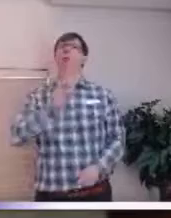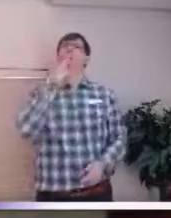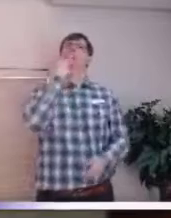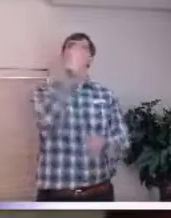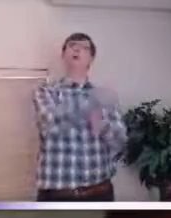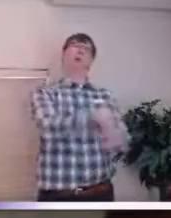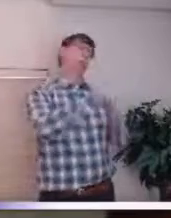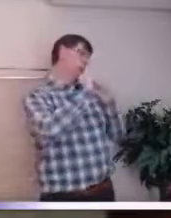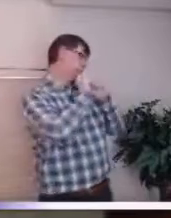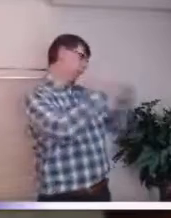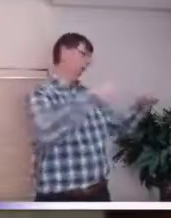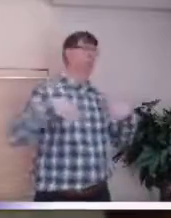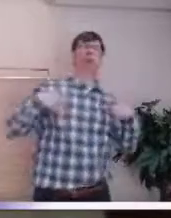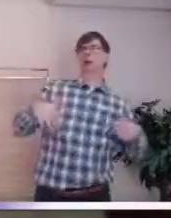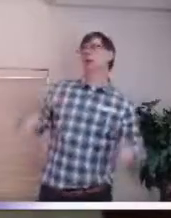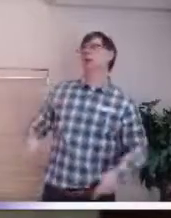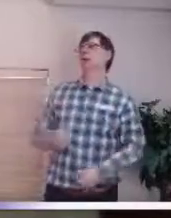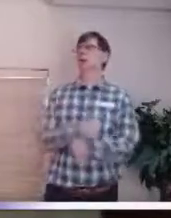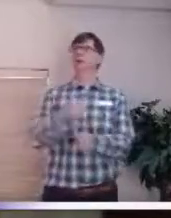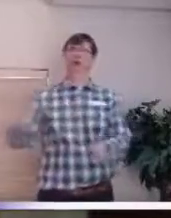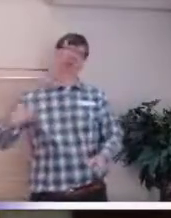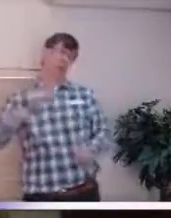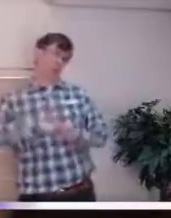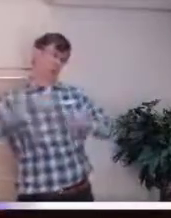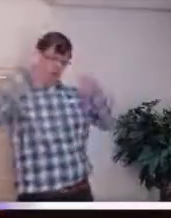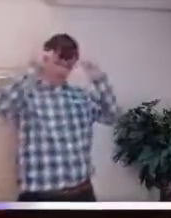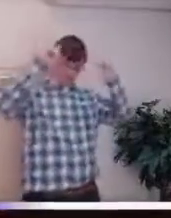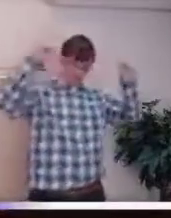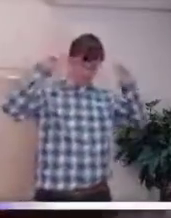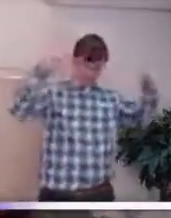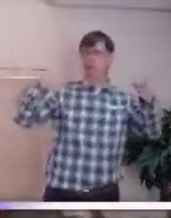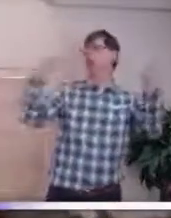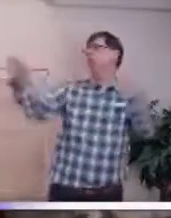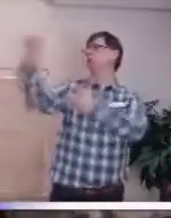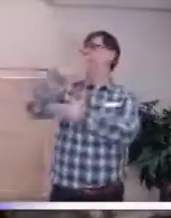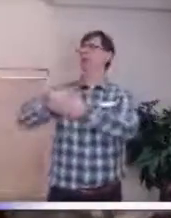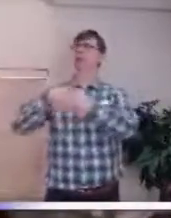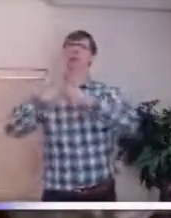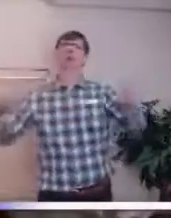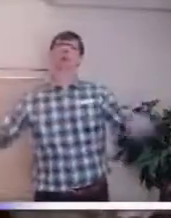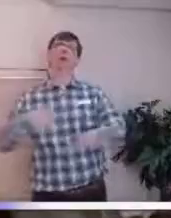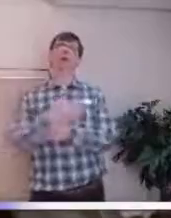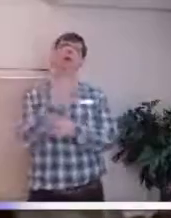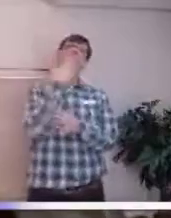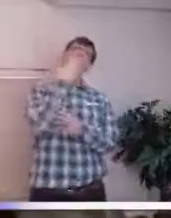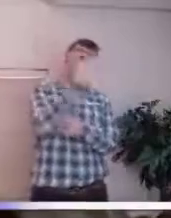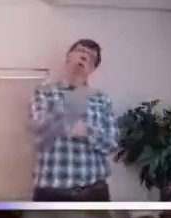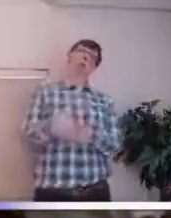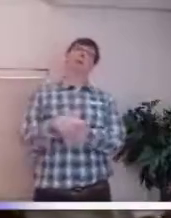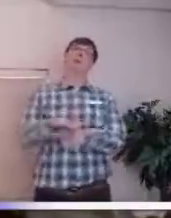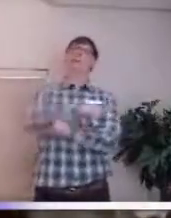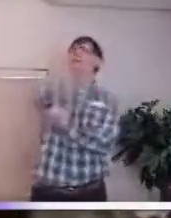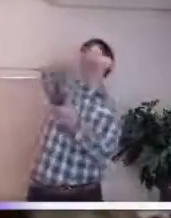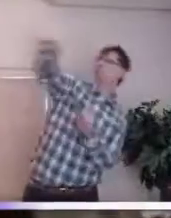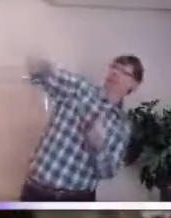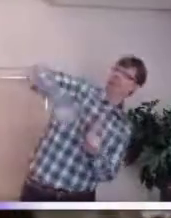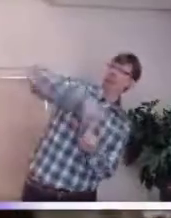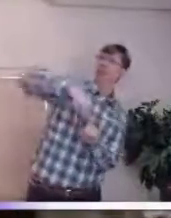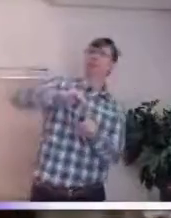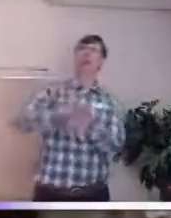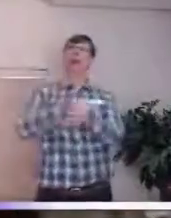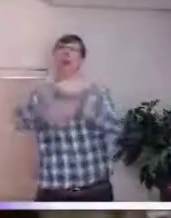that's when we talk about living every day in wonder. I was in wonder that I was in the desert and I was surrounded by all this